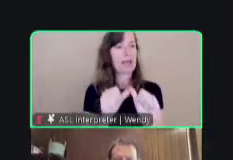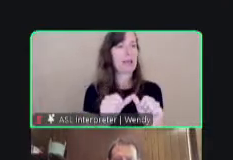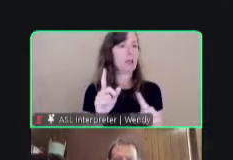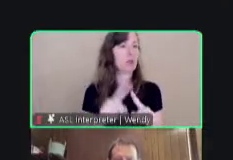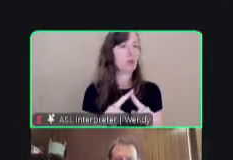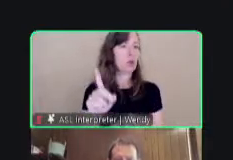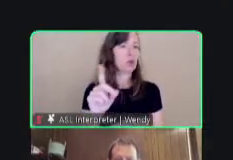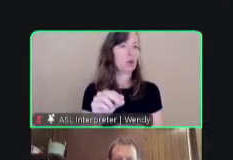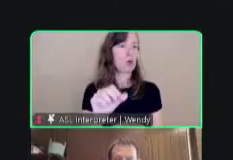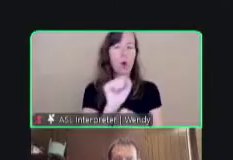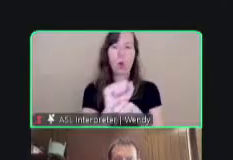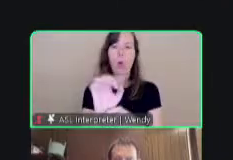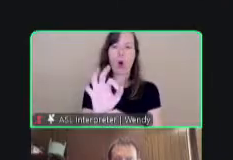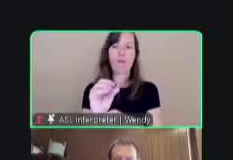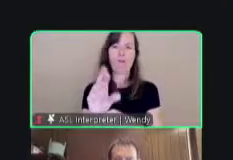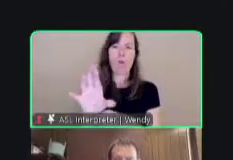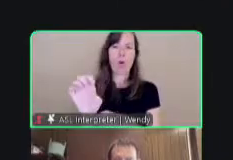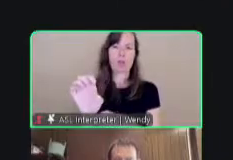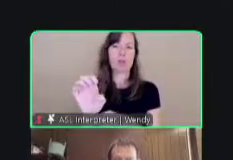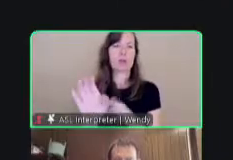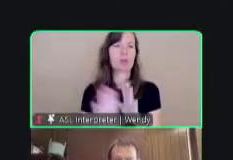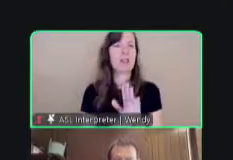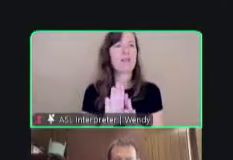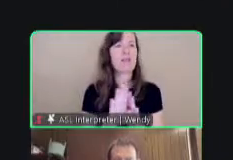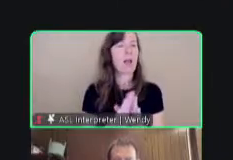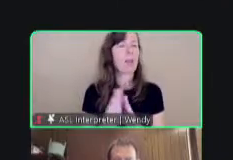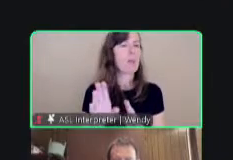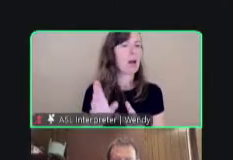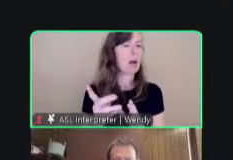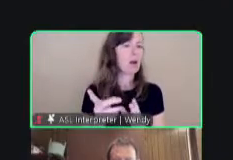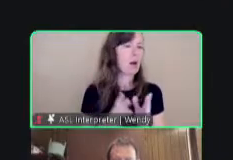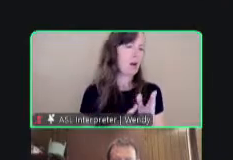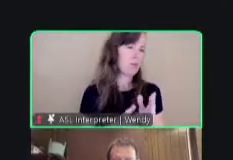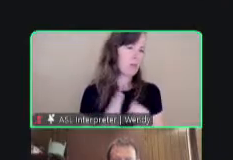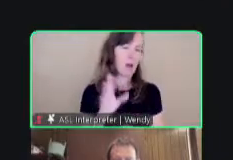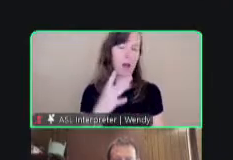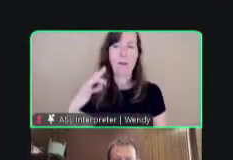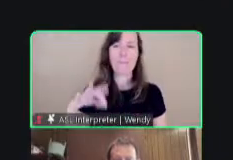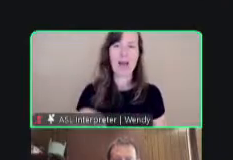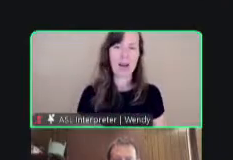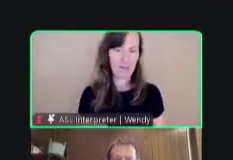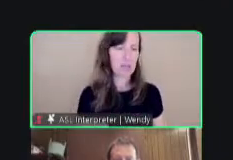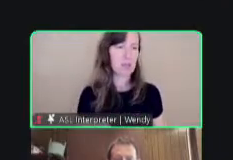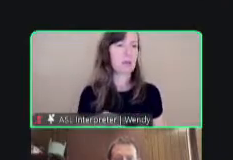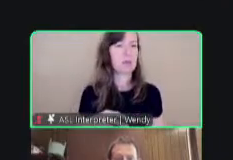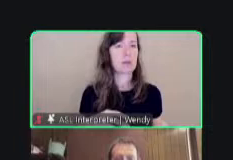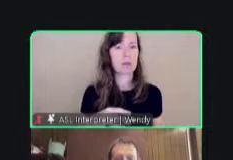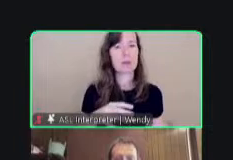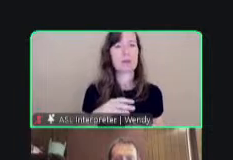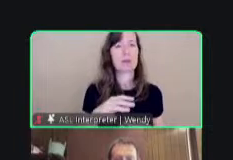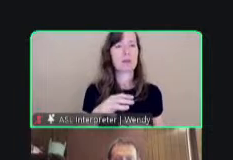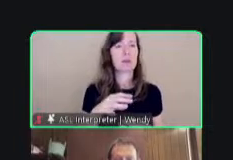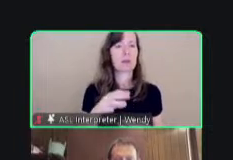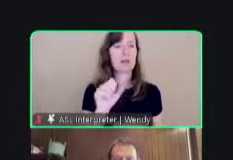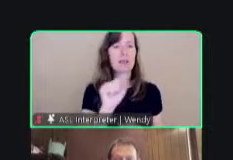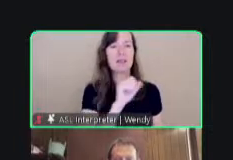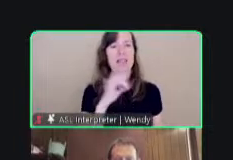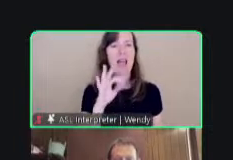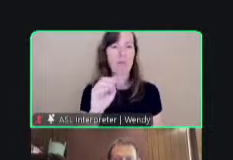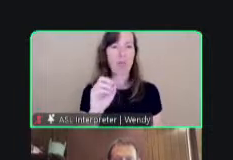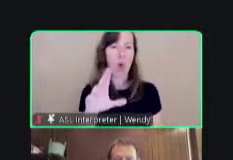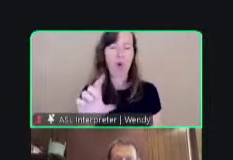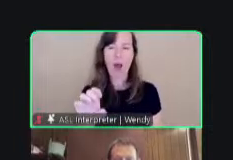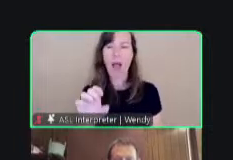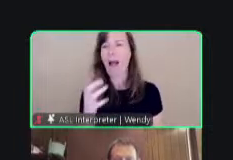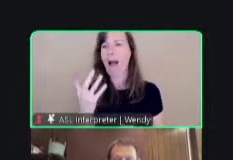benefits within, not only to help with operational efficiencies, but staff morale and adaptability. And